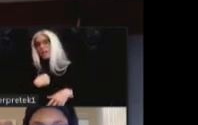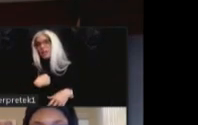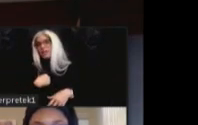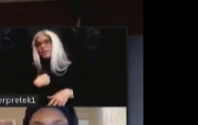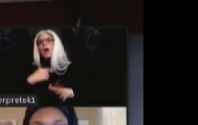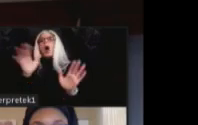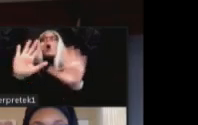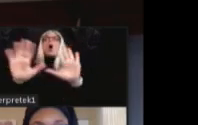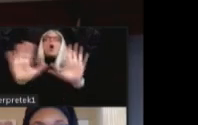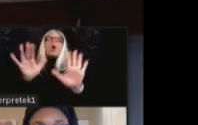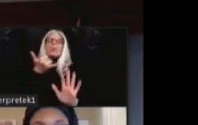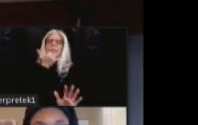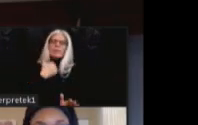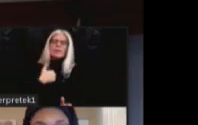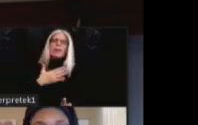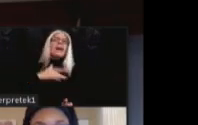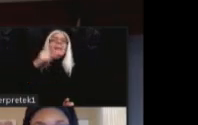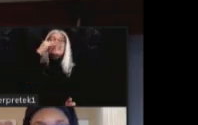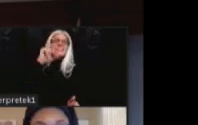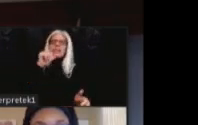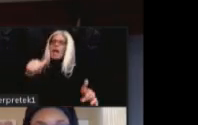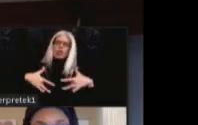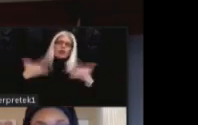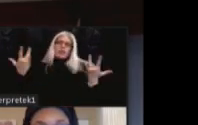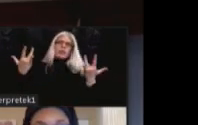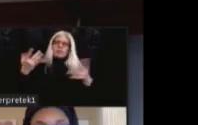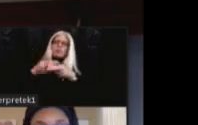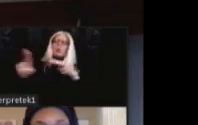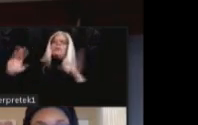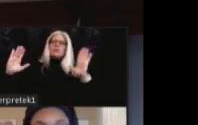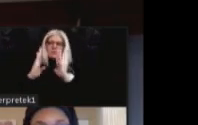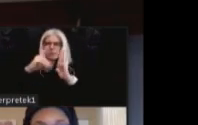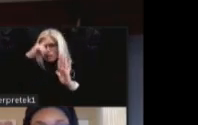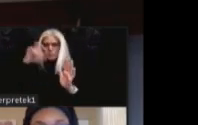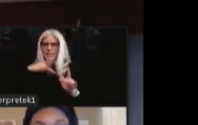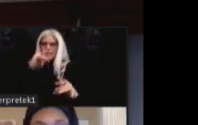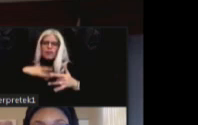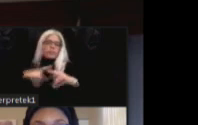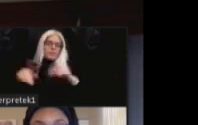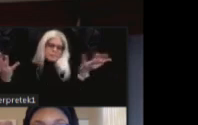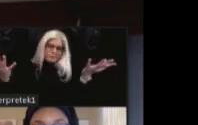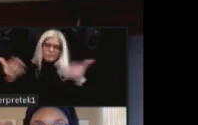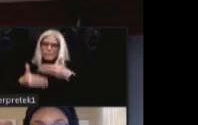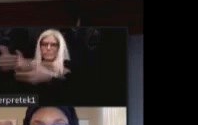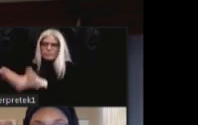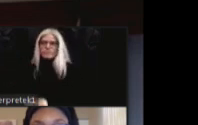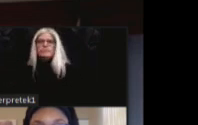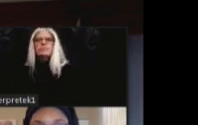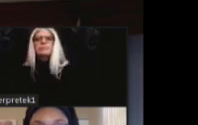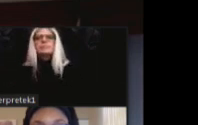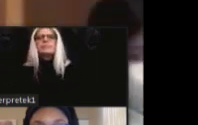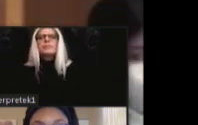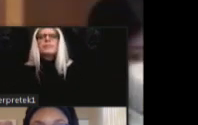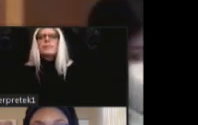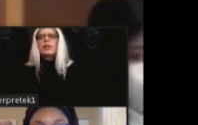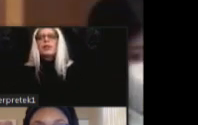Simmons? Thank you, Mayor. I just also want to echo the great things Rakia and her staff are doing. I think this is great. And I think this is